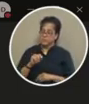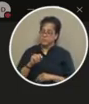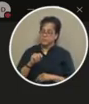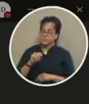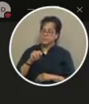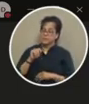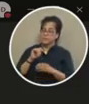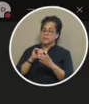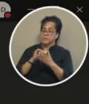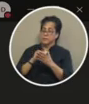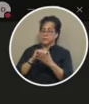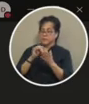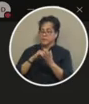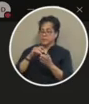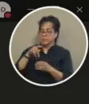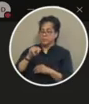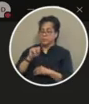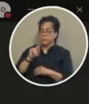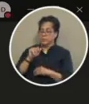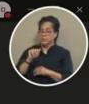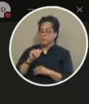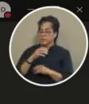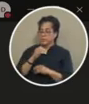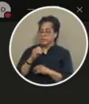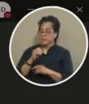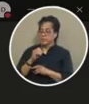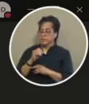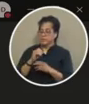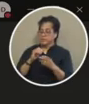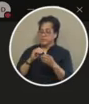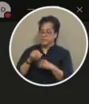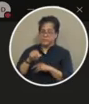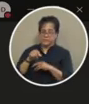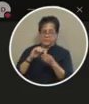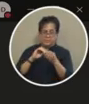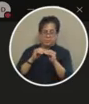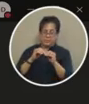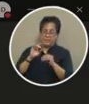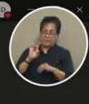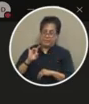Again, Paula Salas. The strategic goal for this item is number 8.